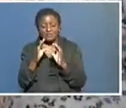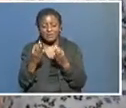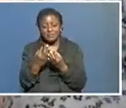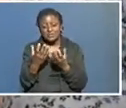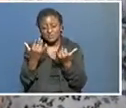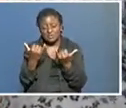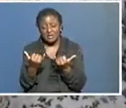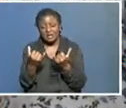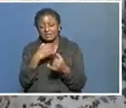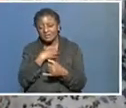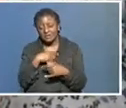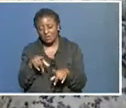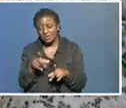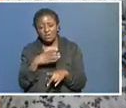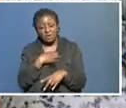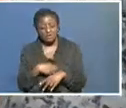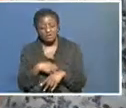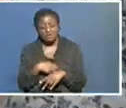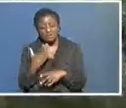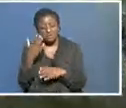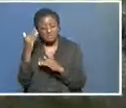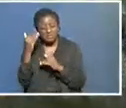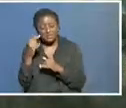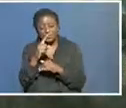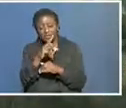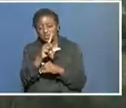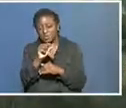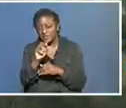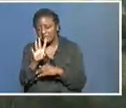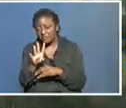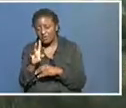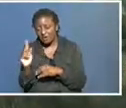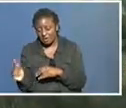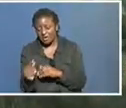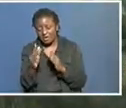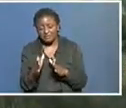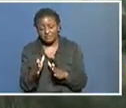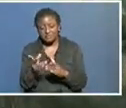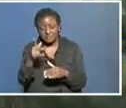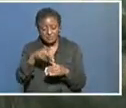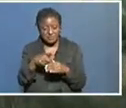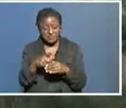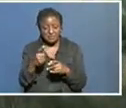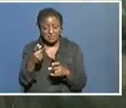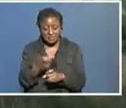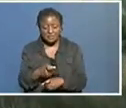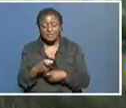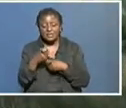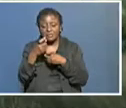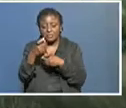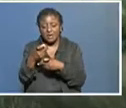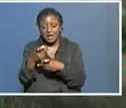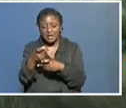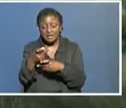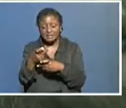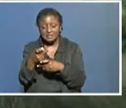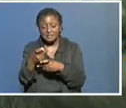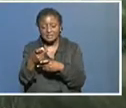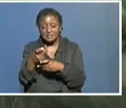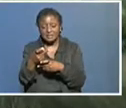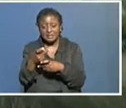about 124 golfers to participate. The top prize in the golf tournament, of course, will be a car for a